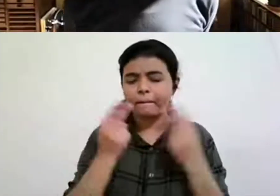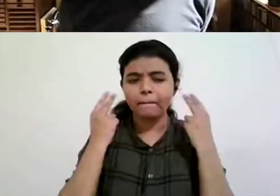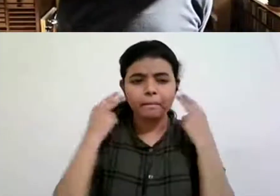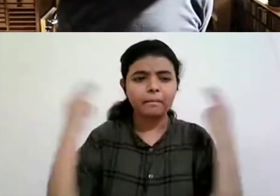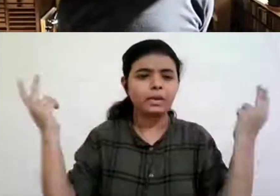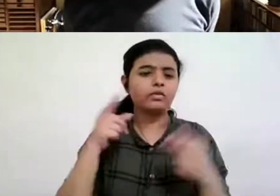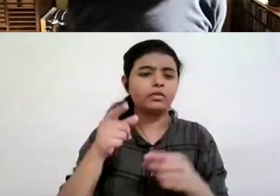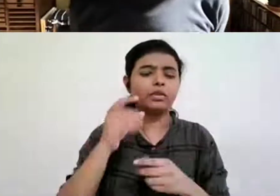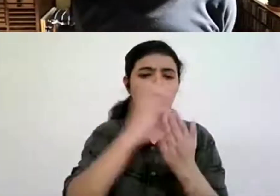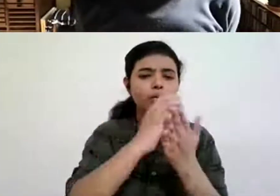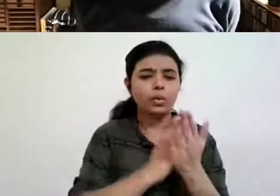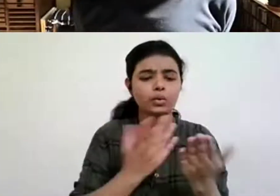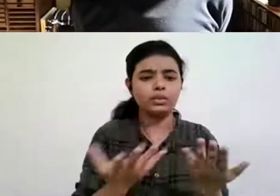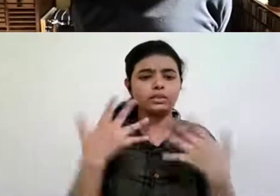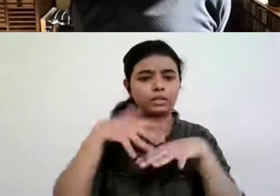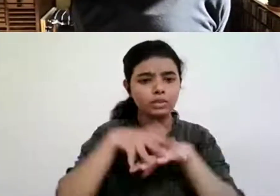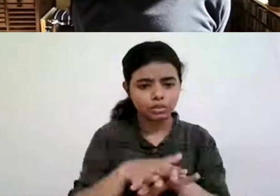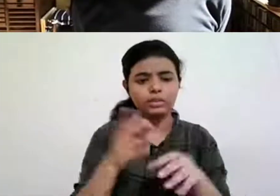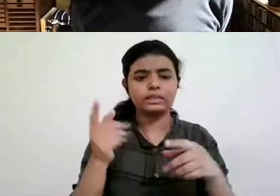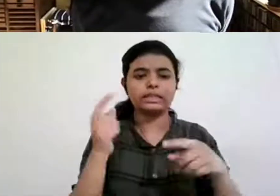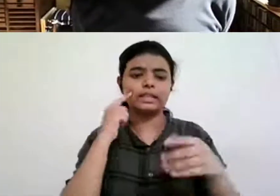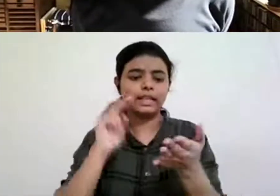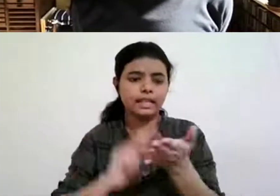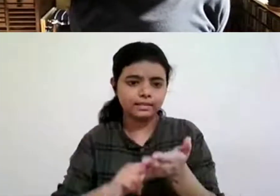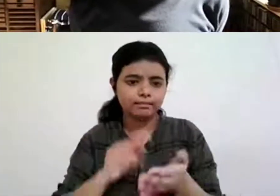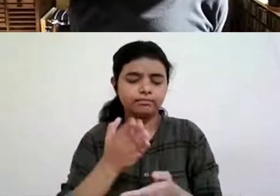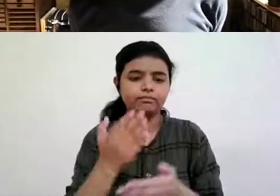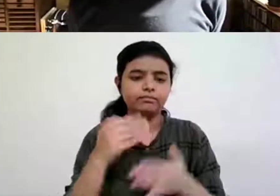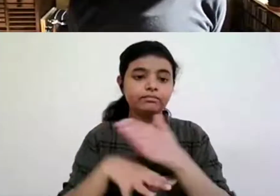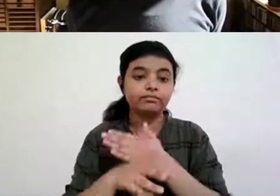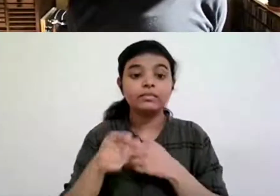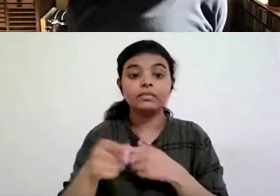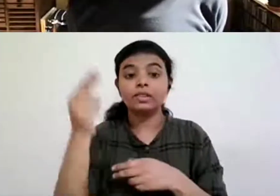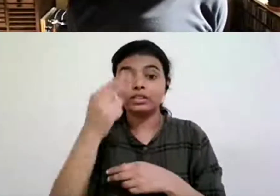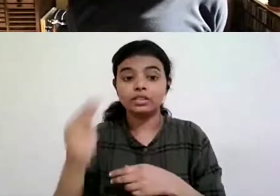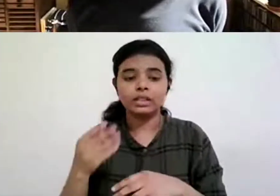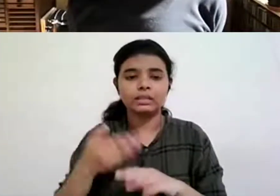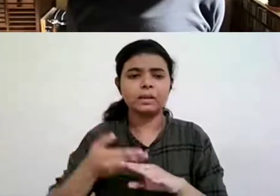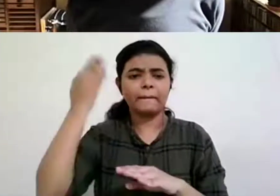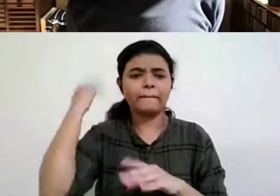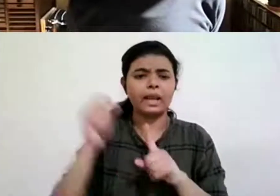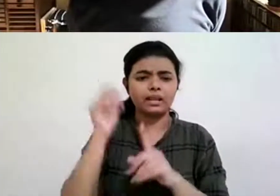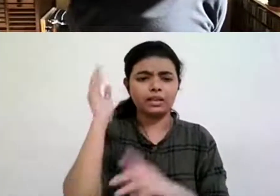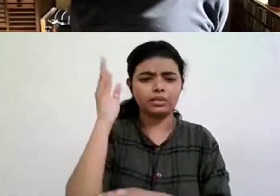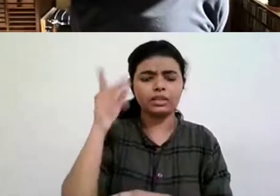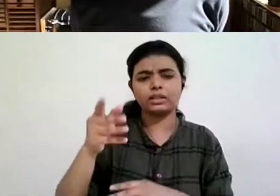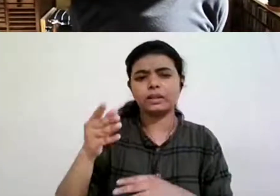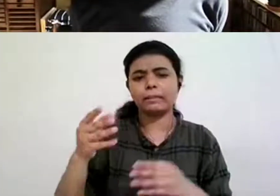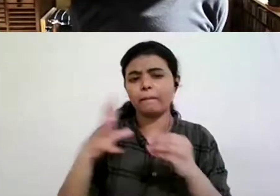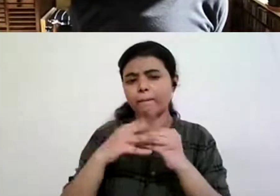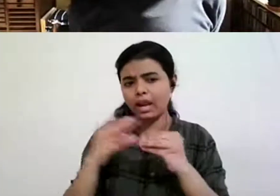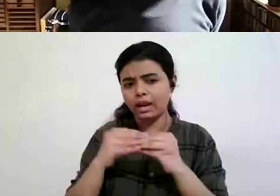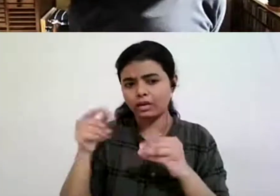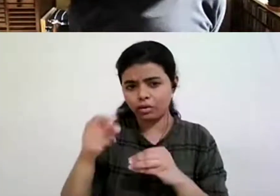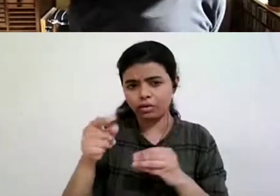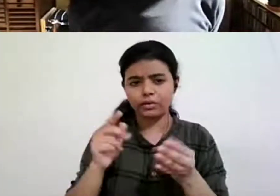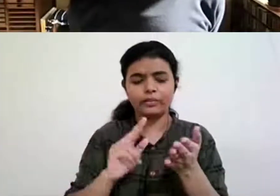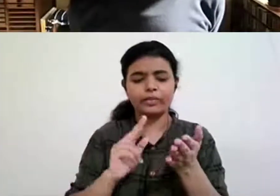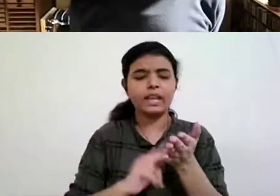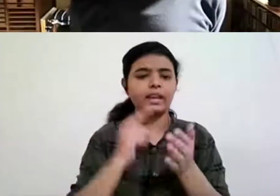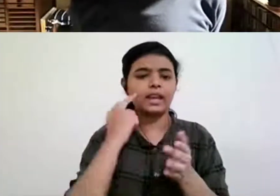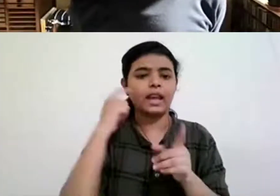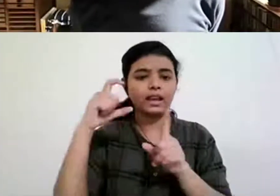Design. In 2017, he was a visiting professor at NID Bangalore in the area